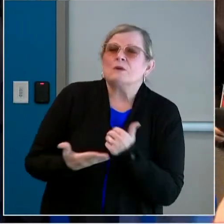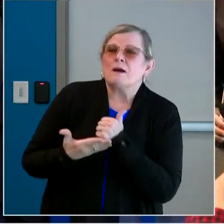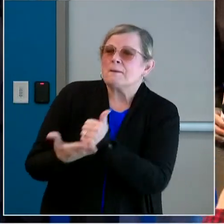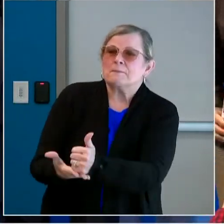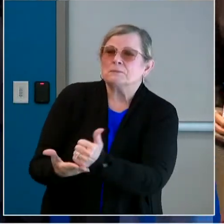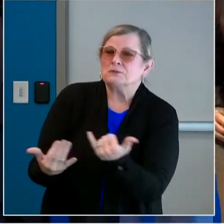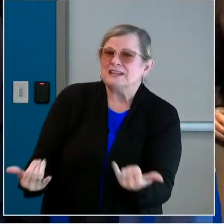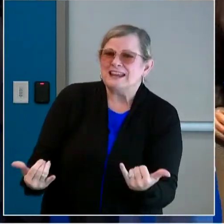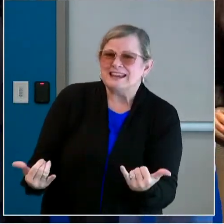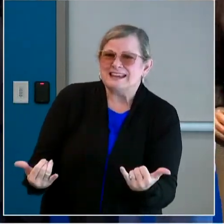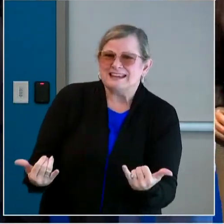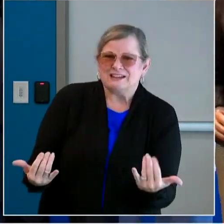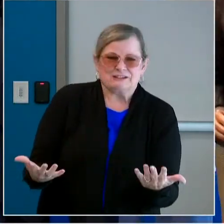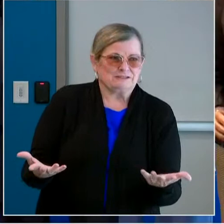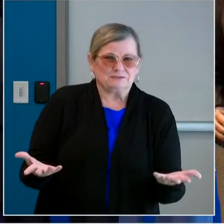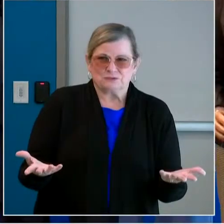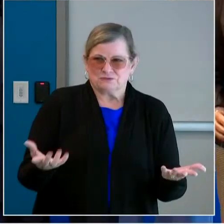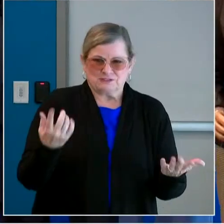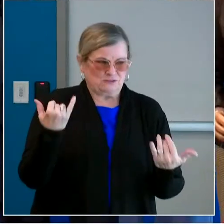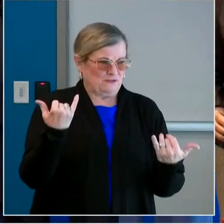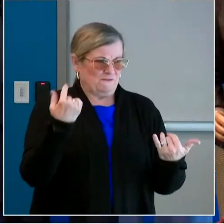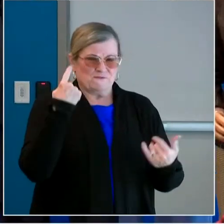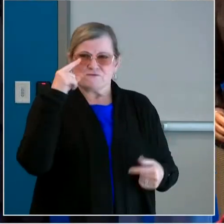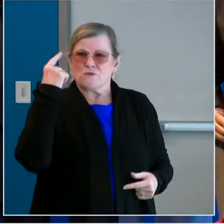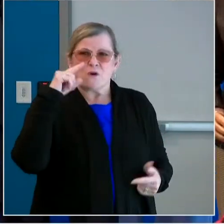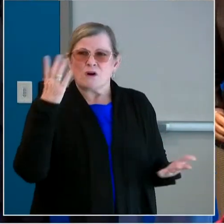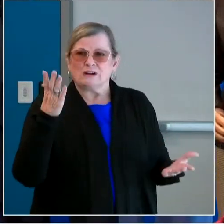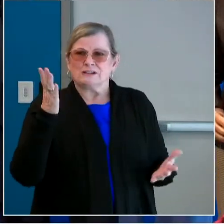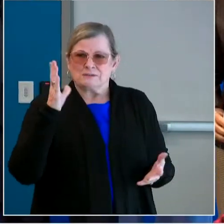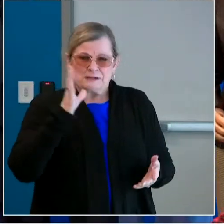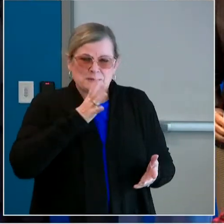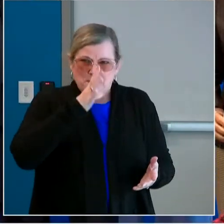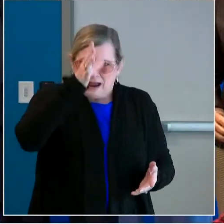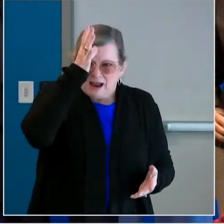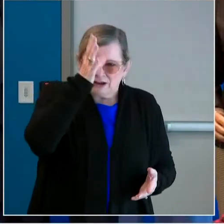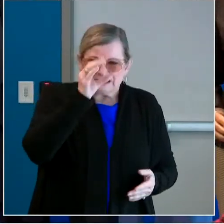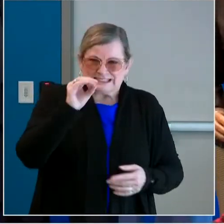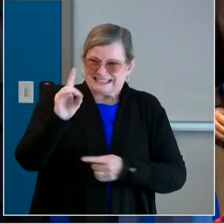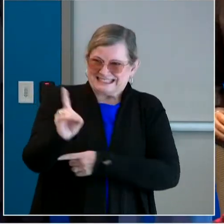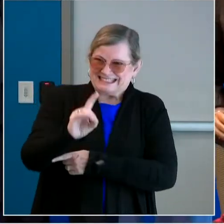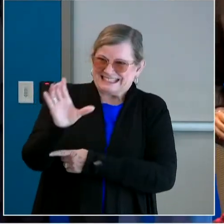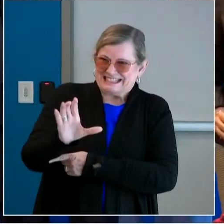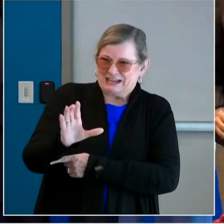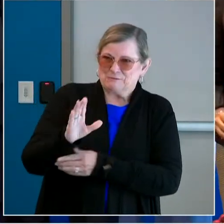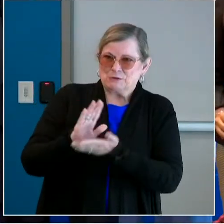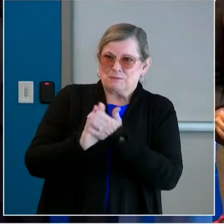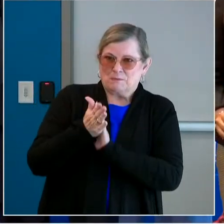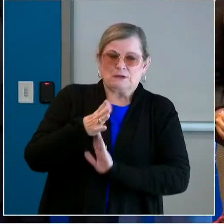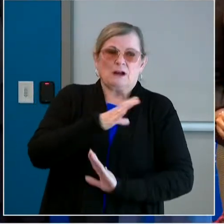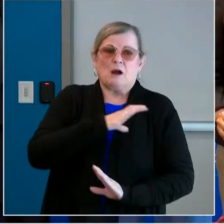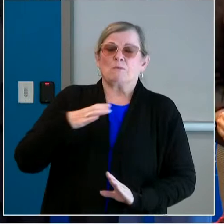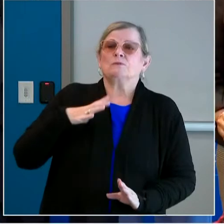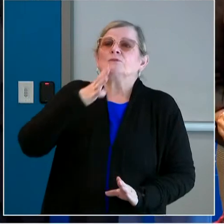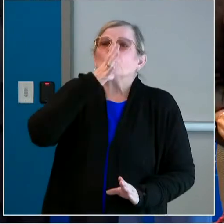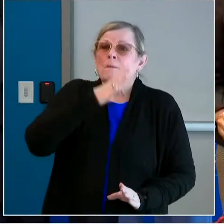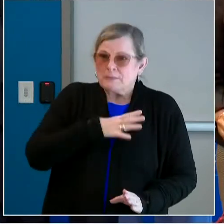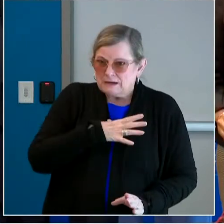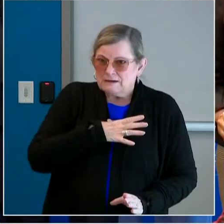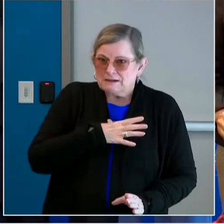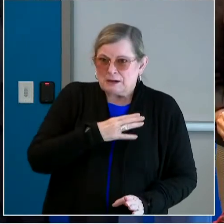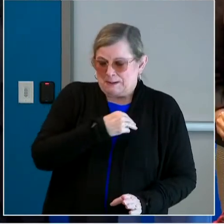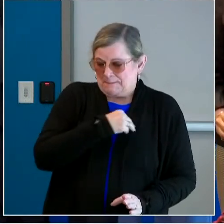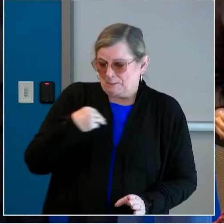Parenthood of Washington, D.C., joined by our Congresswoman, joined by members of the council, and joined by the